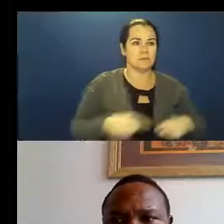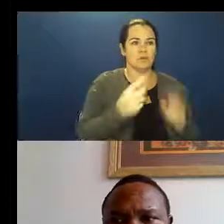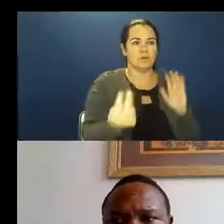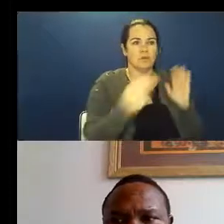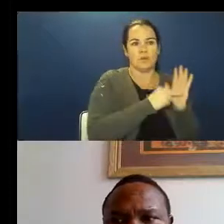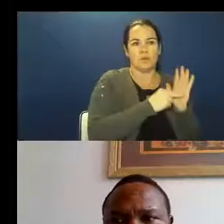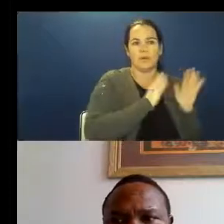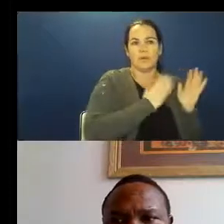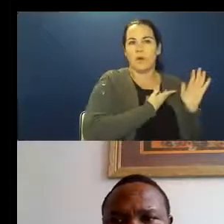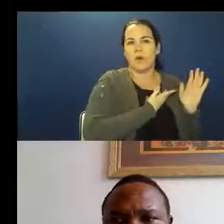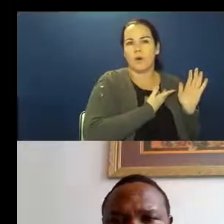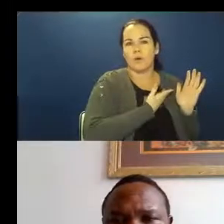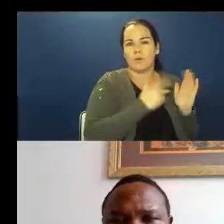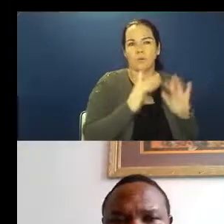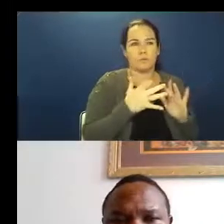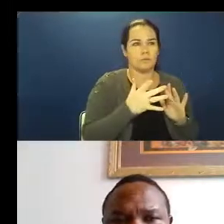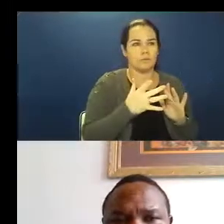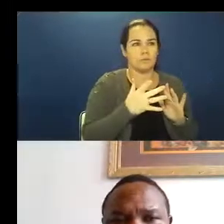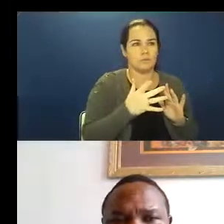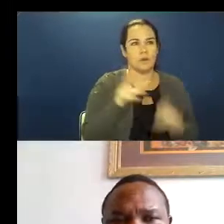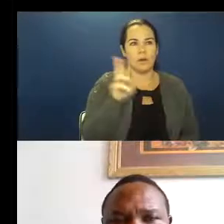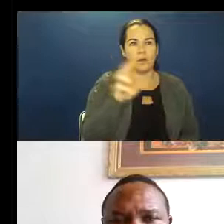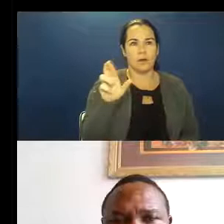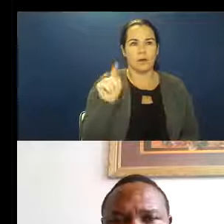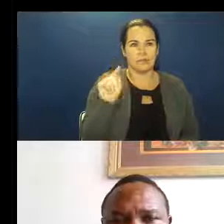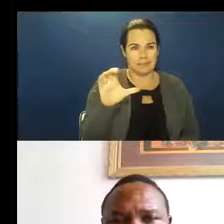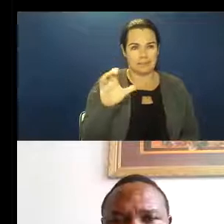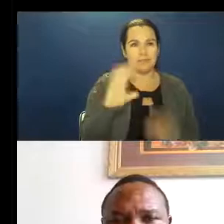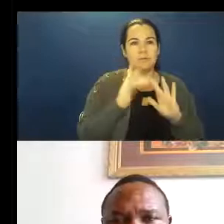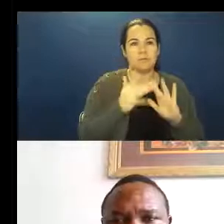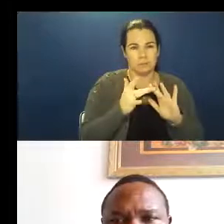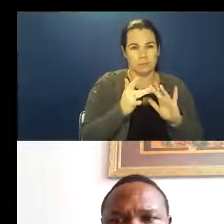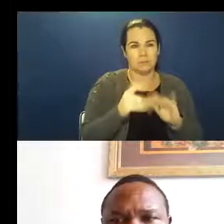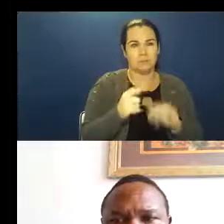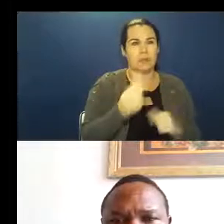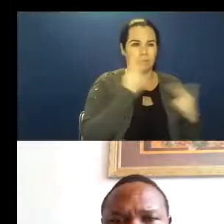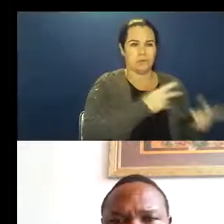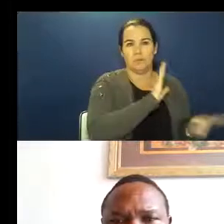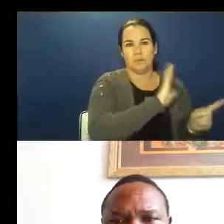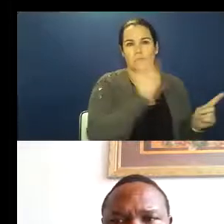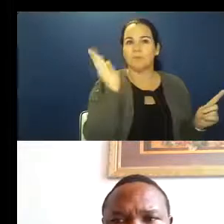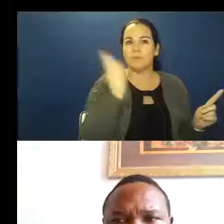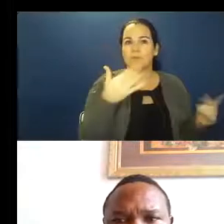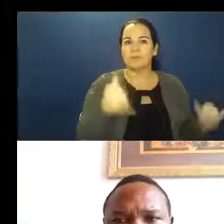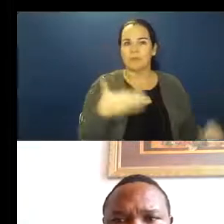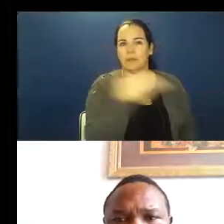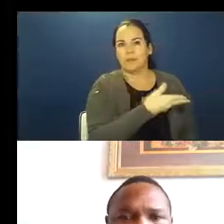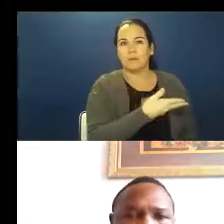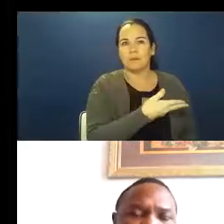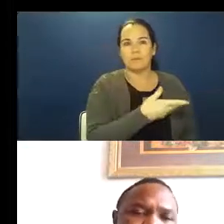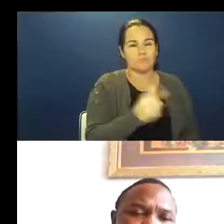website, our RRTC website, and see her presentation at your